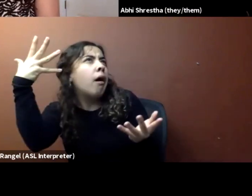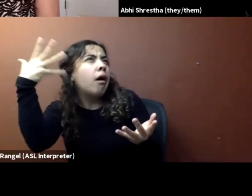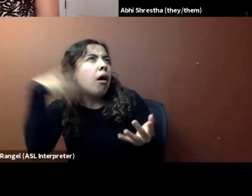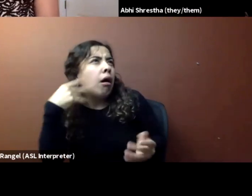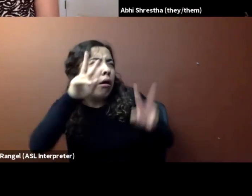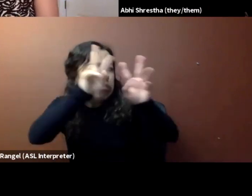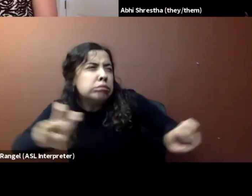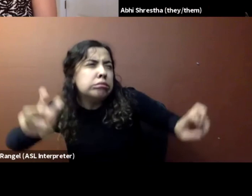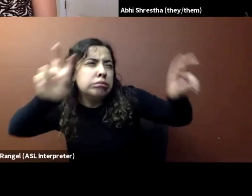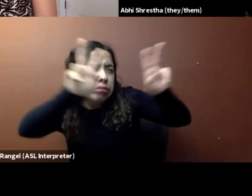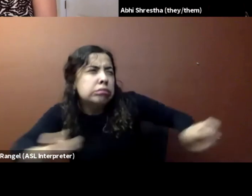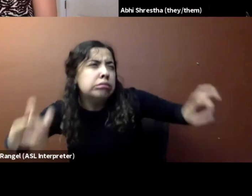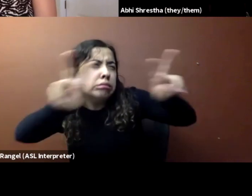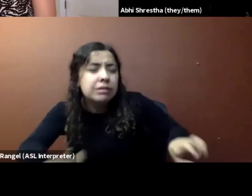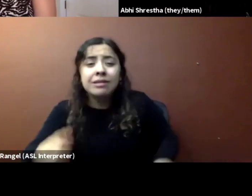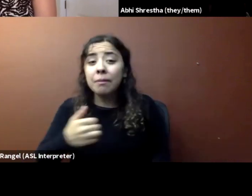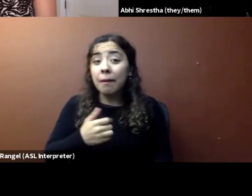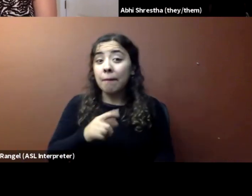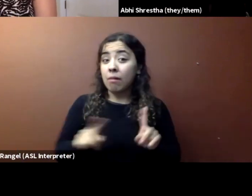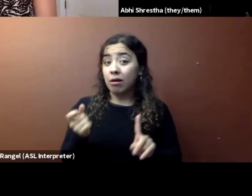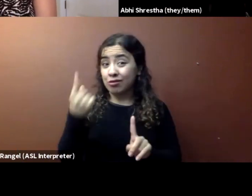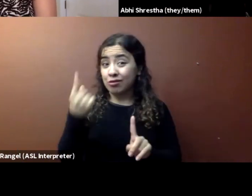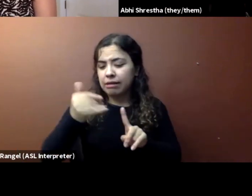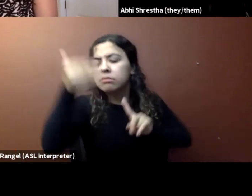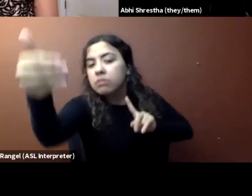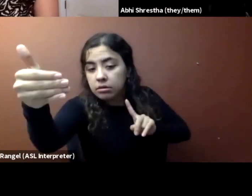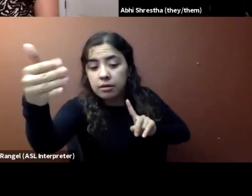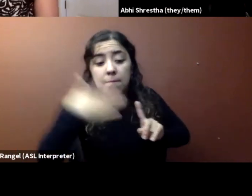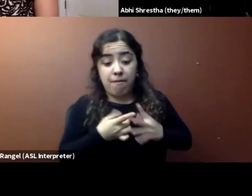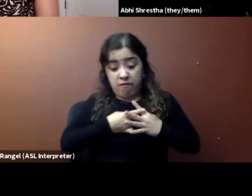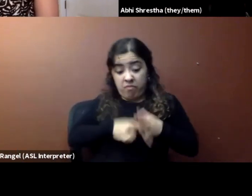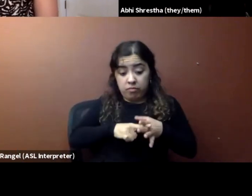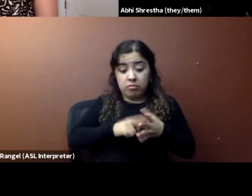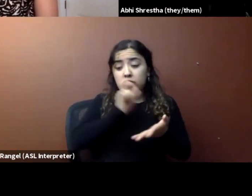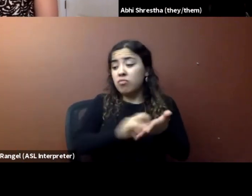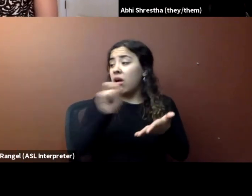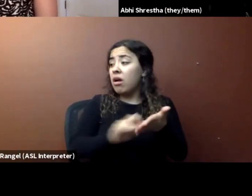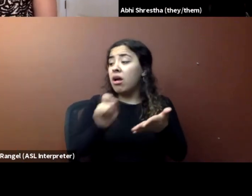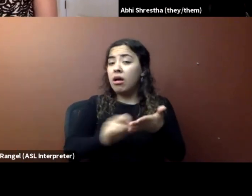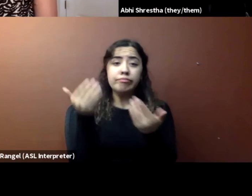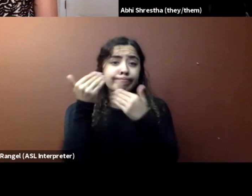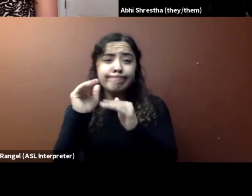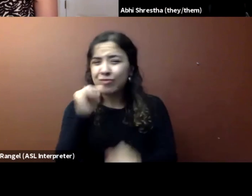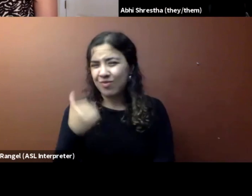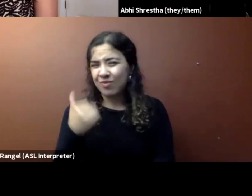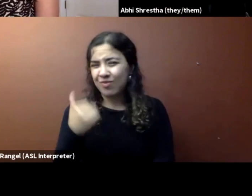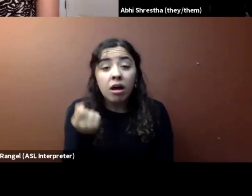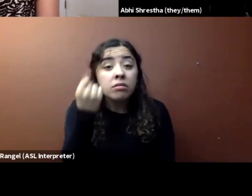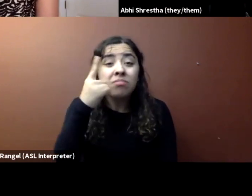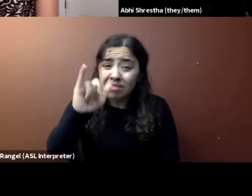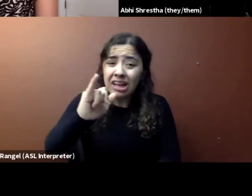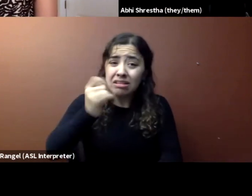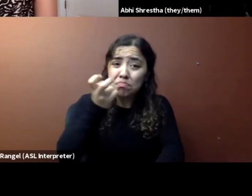freely, I don't have those types of limitations for myself. And I know that's really hard to do, but